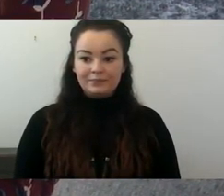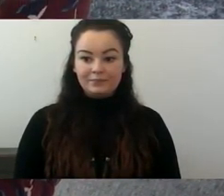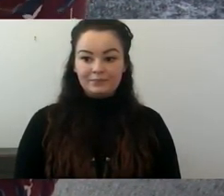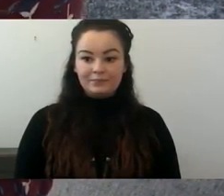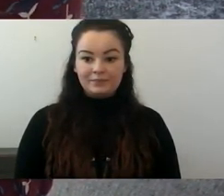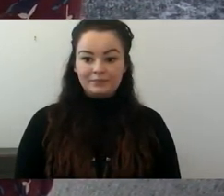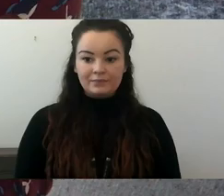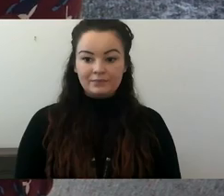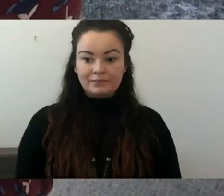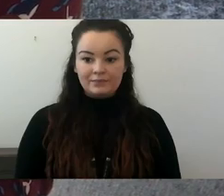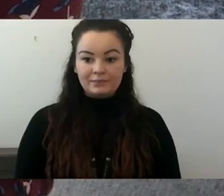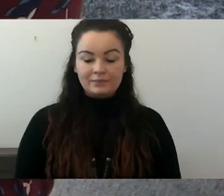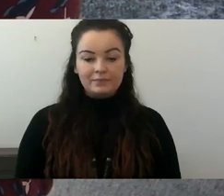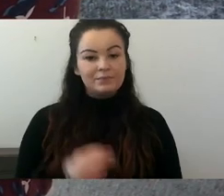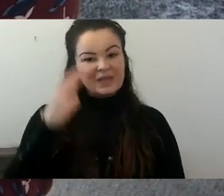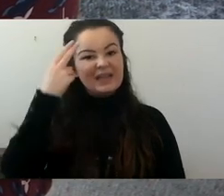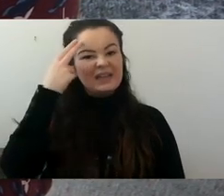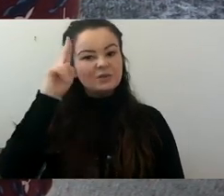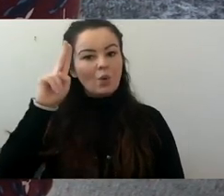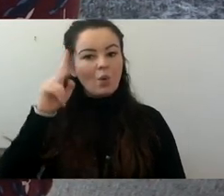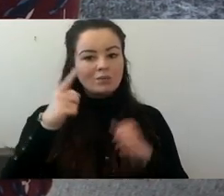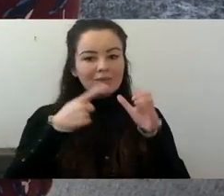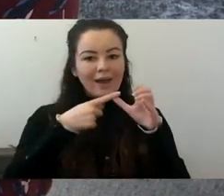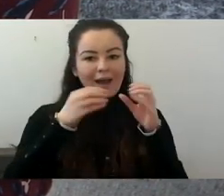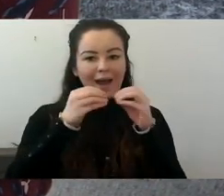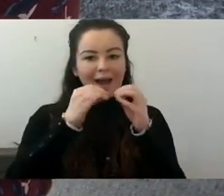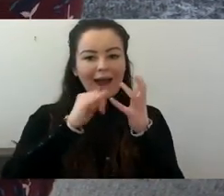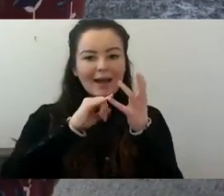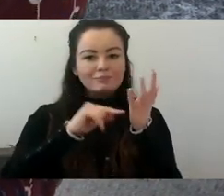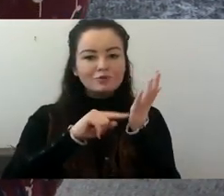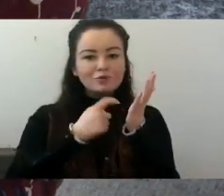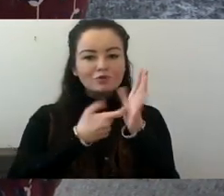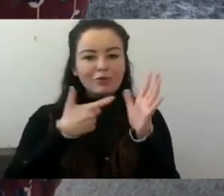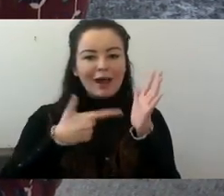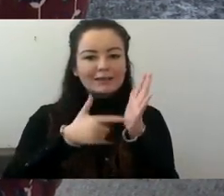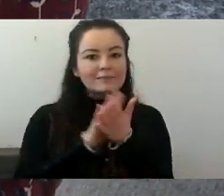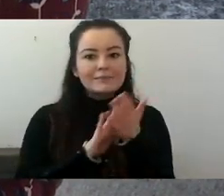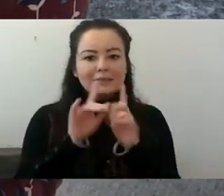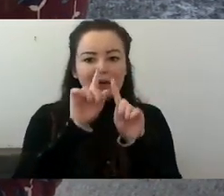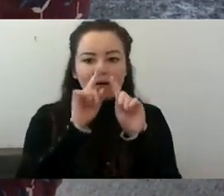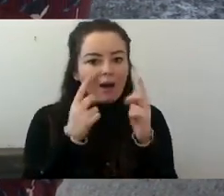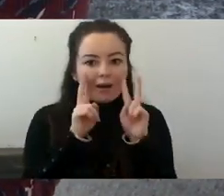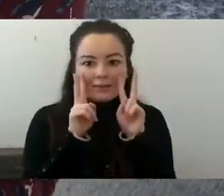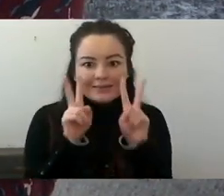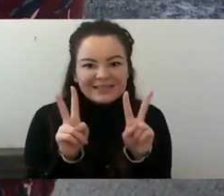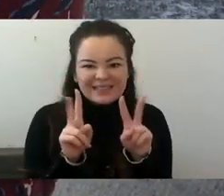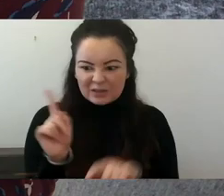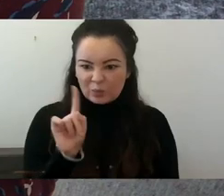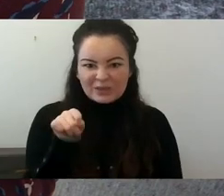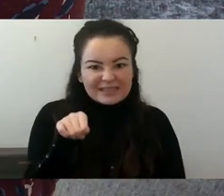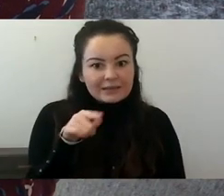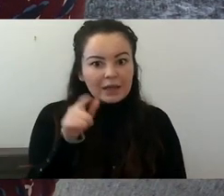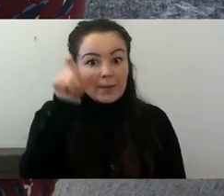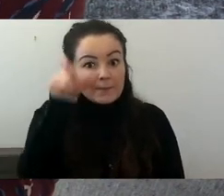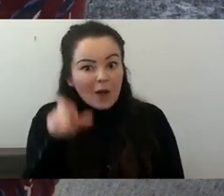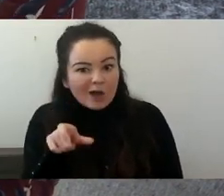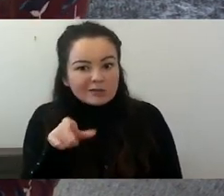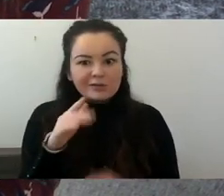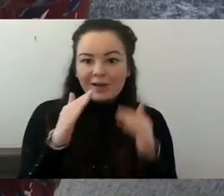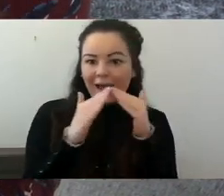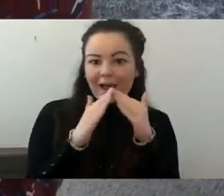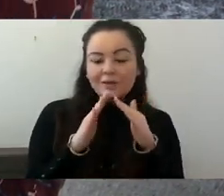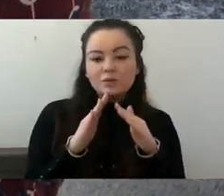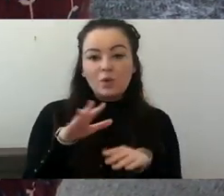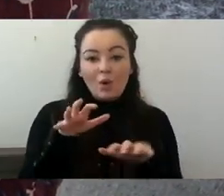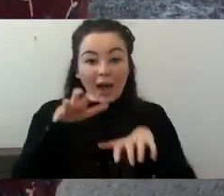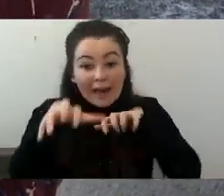So this is something which is going to be abstract, which means we can't see what it's supposed to be. We're not seeing a person